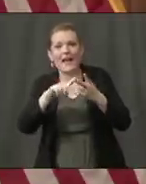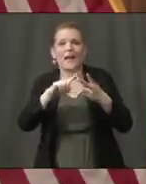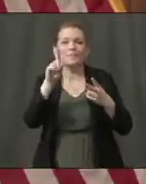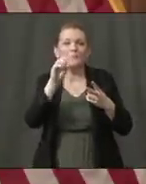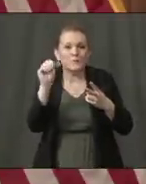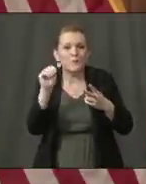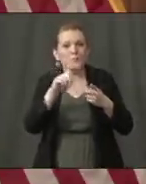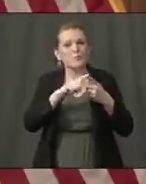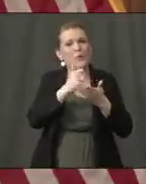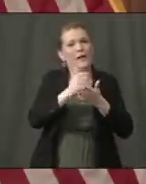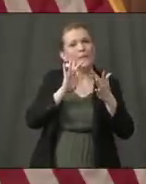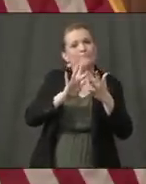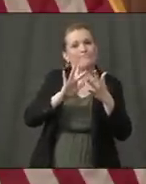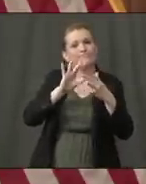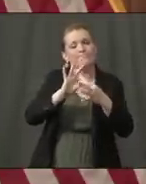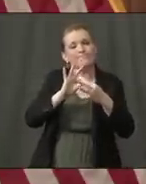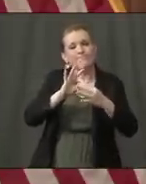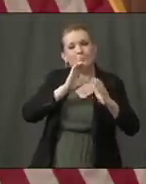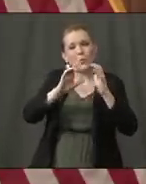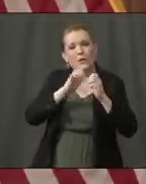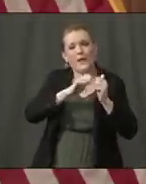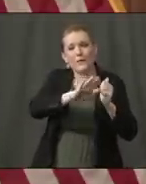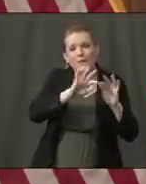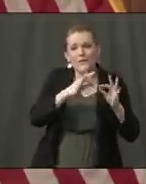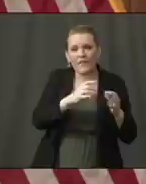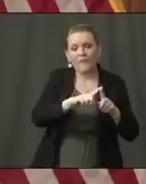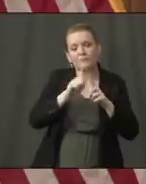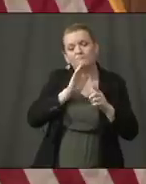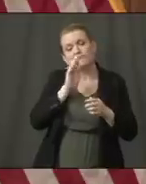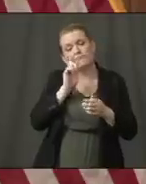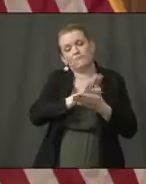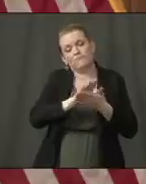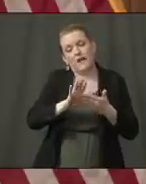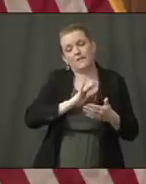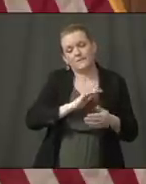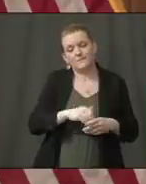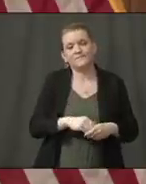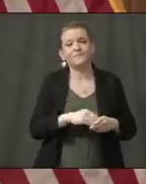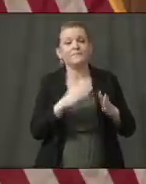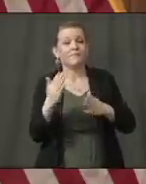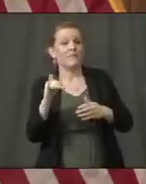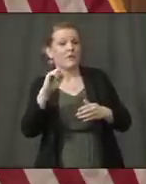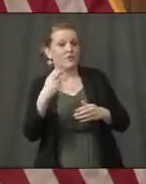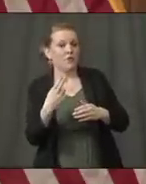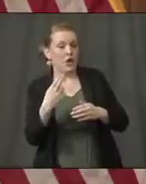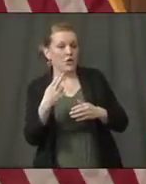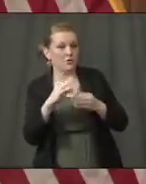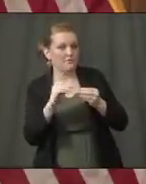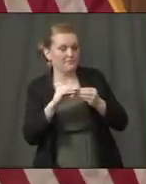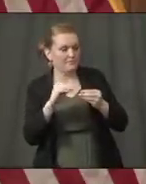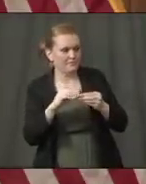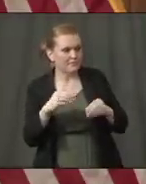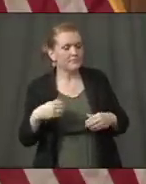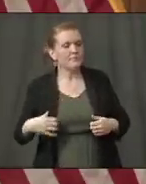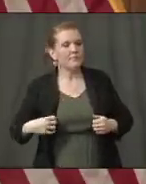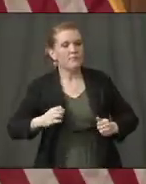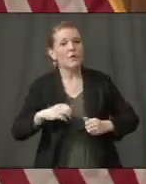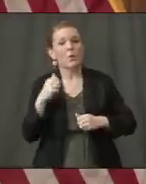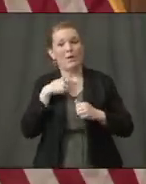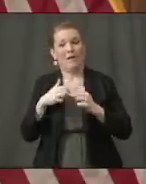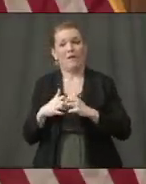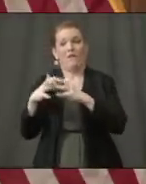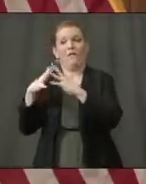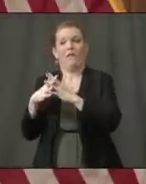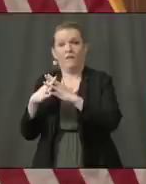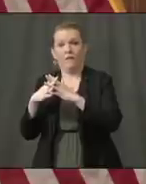standing up, as you point out, will be primarily a location for patients that are being discharged from our acute care